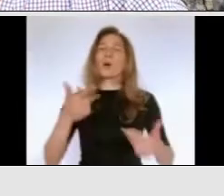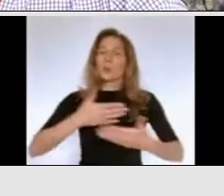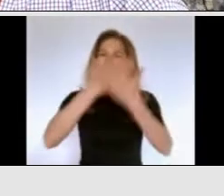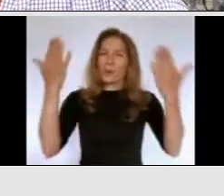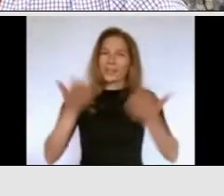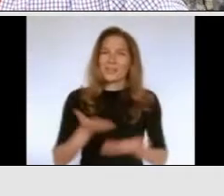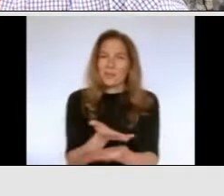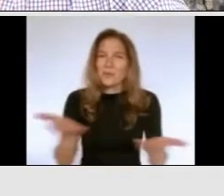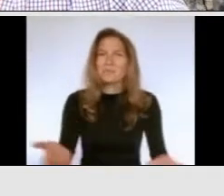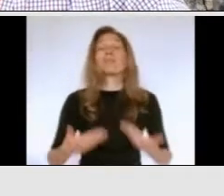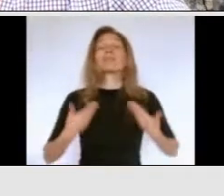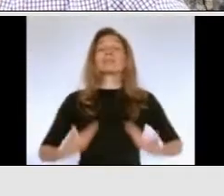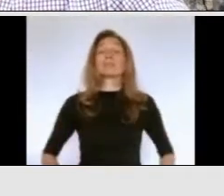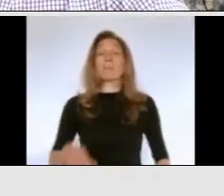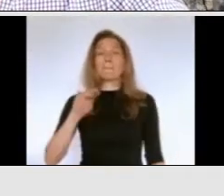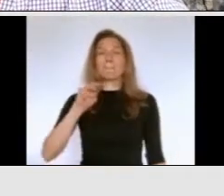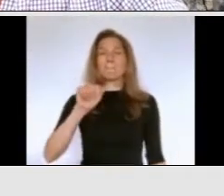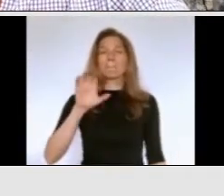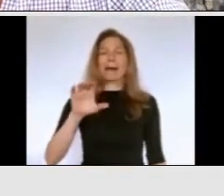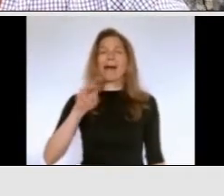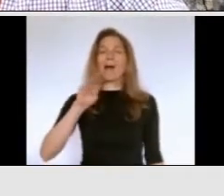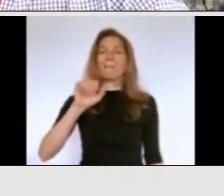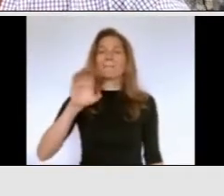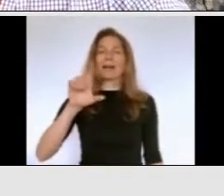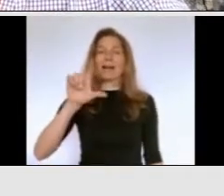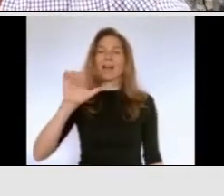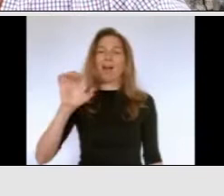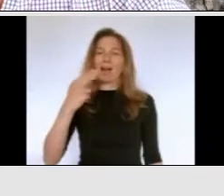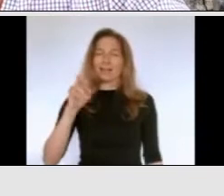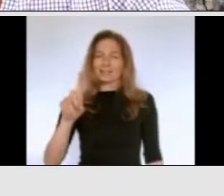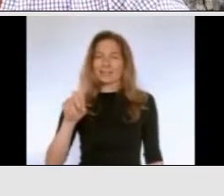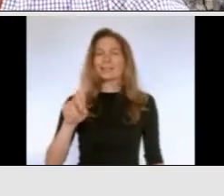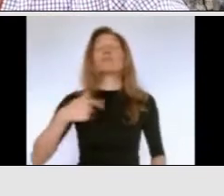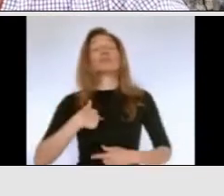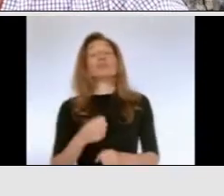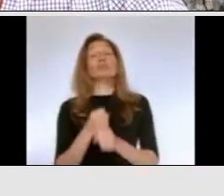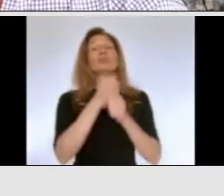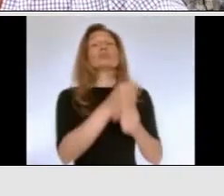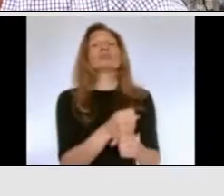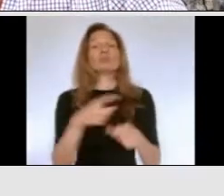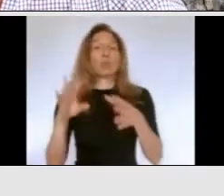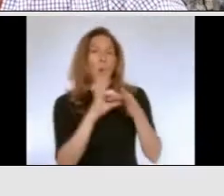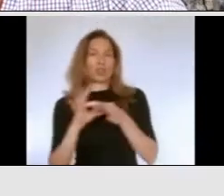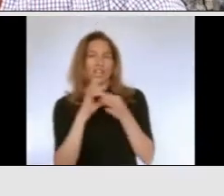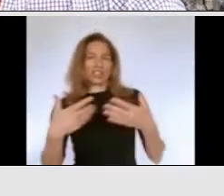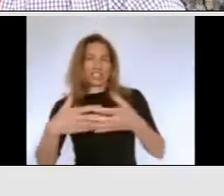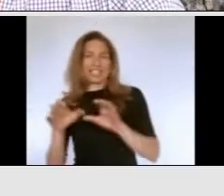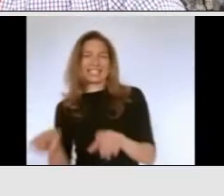Good morning, everybody. My name is Mac McLachlan, and I'm presenting here on behalf of